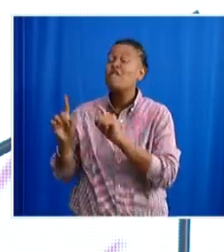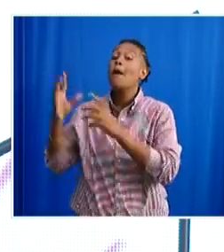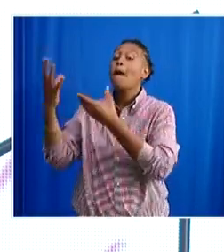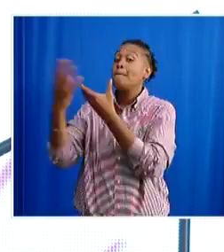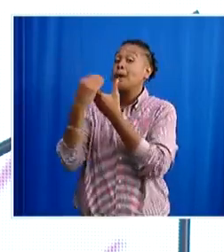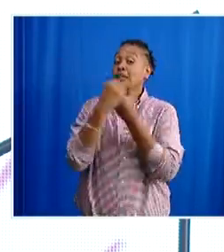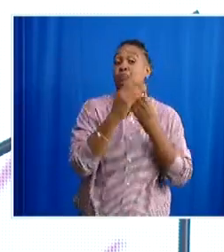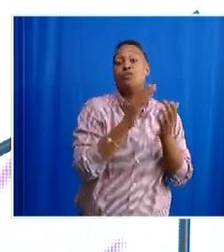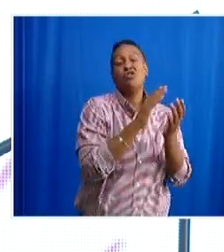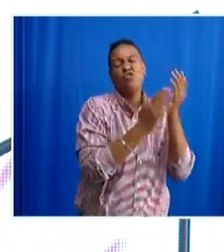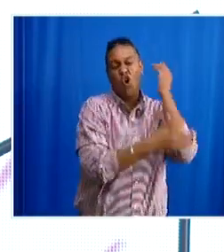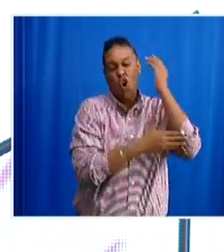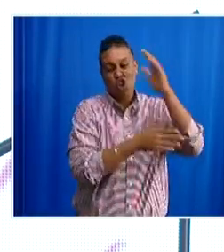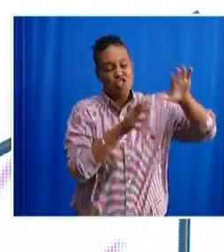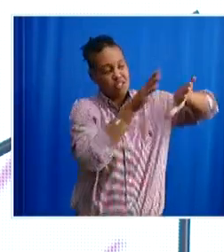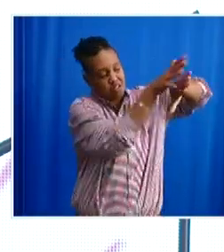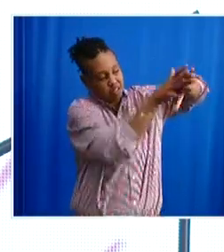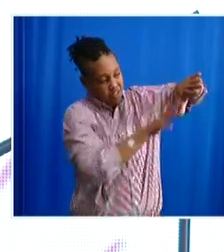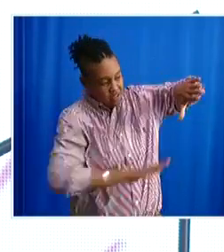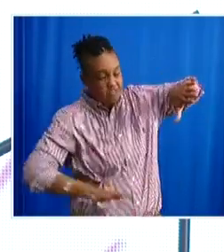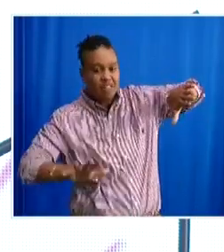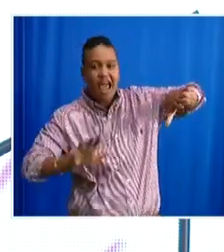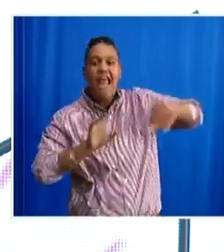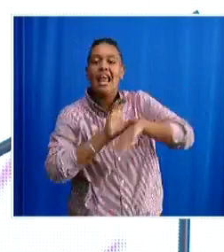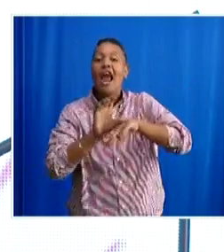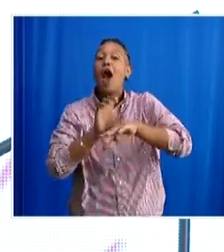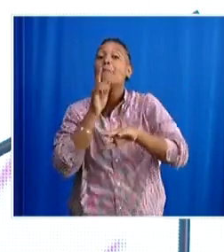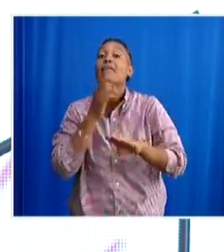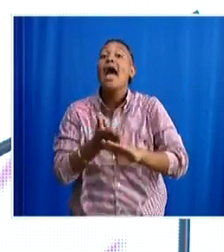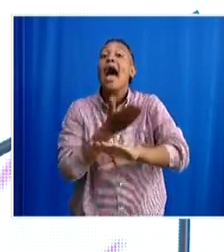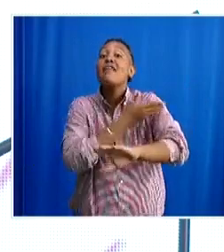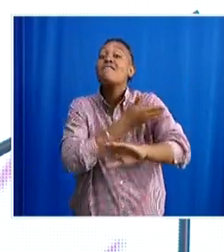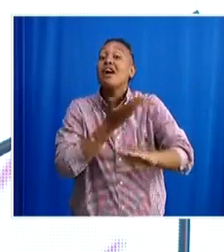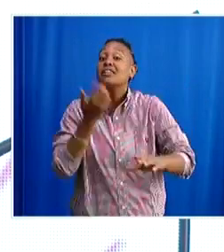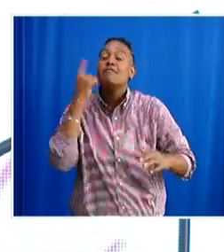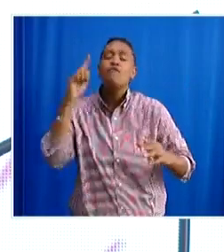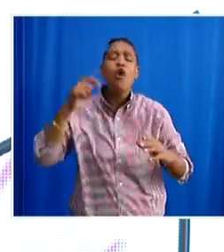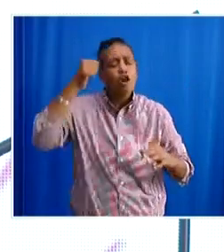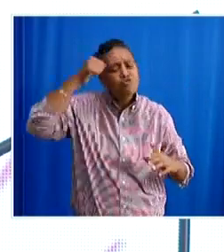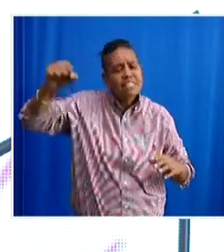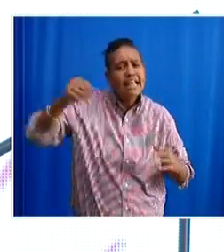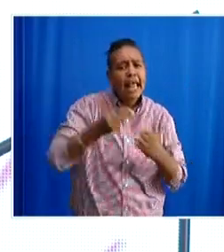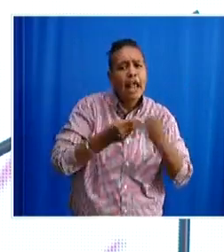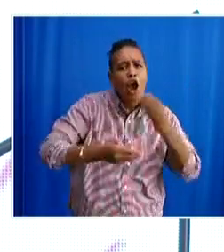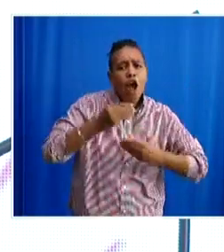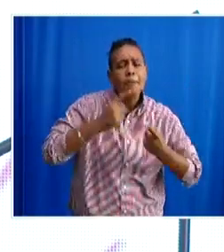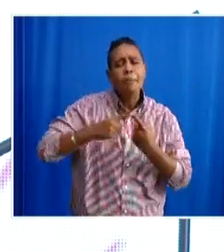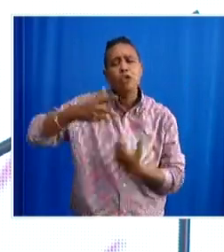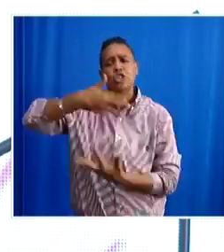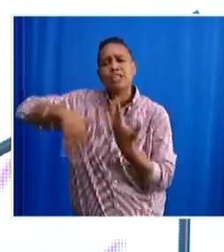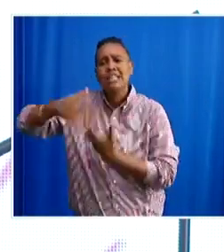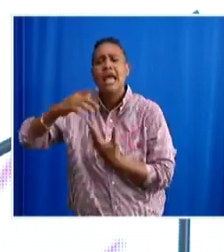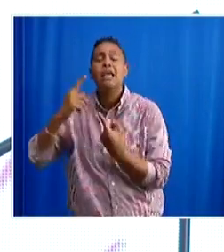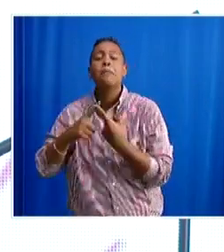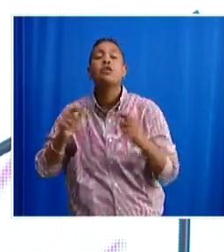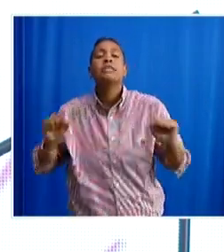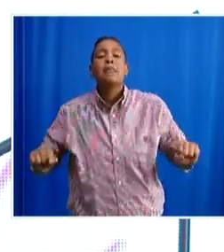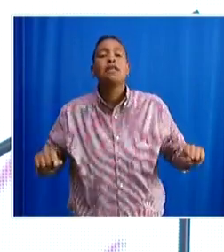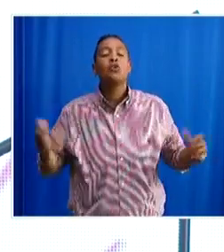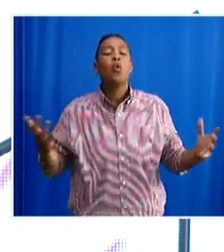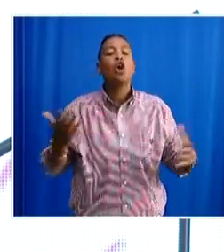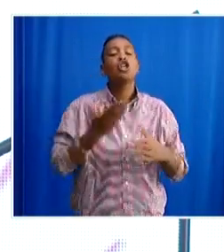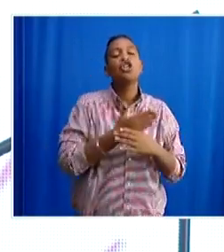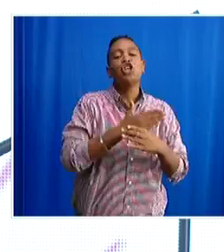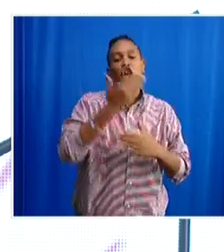the Americas and the Caribbean the advances for building a resilient economies and societies, but also the ability to share